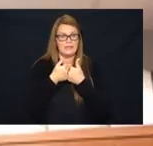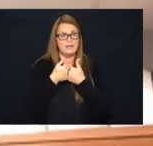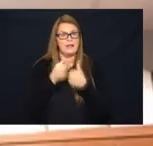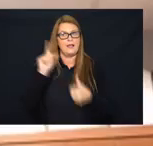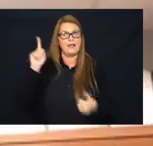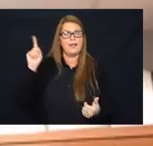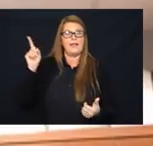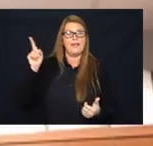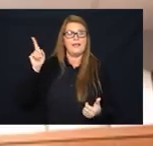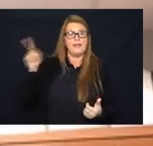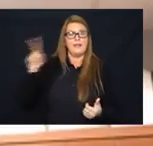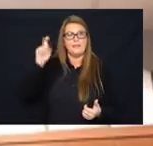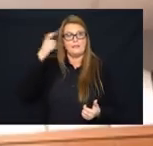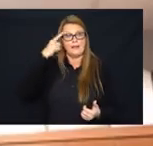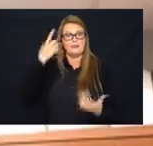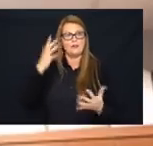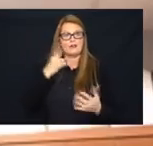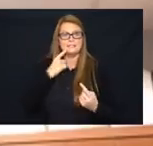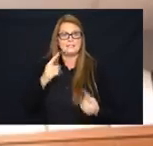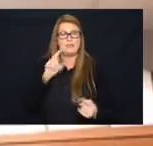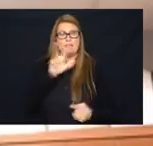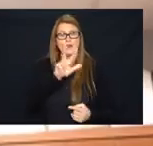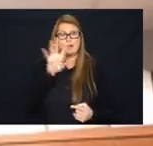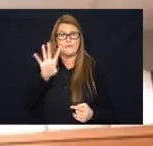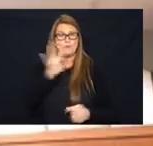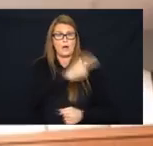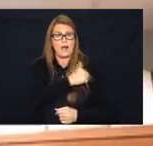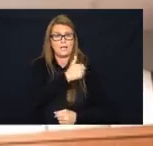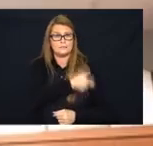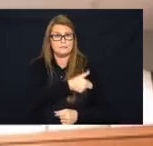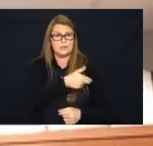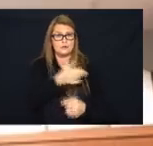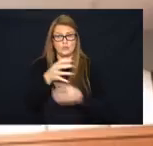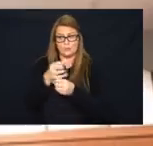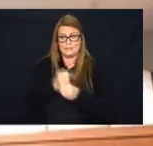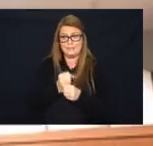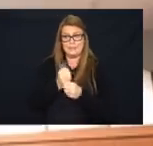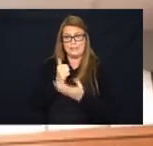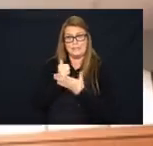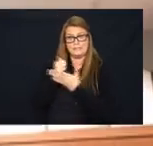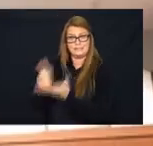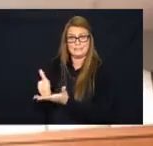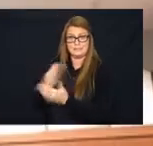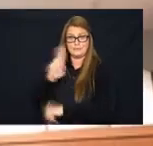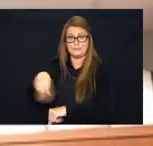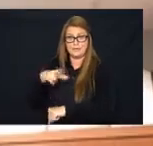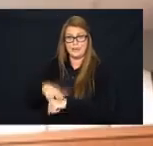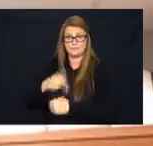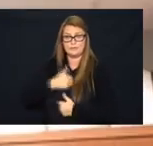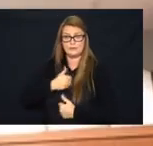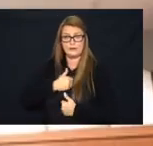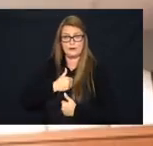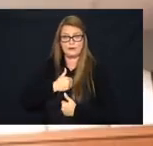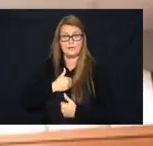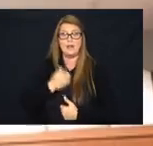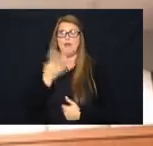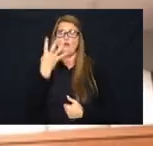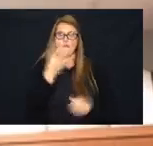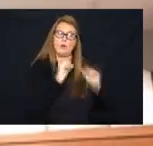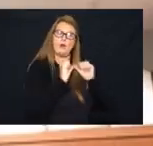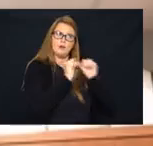governor pointed out, 34 hospitals are receiving assistance from the National Guard, as well as 4 long-term